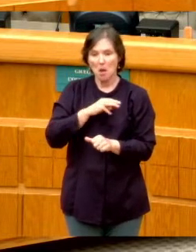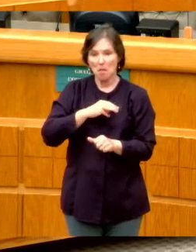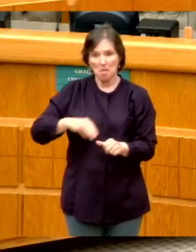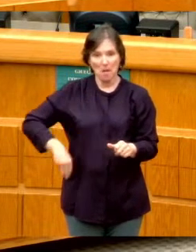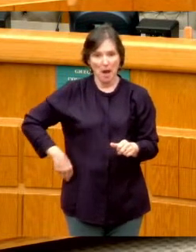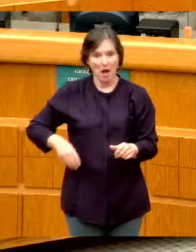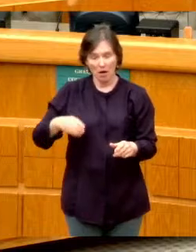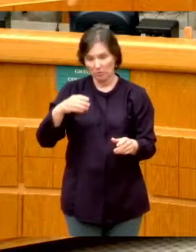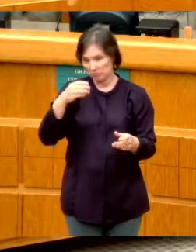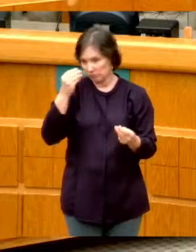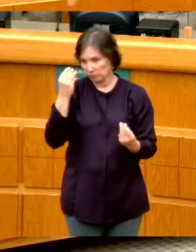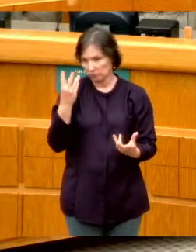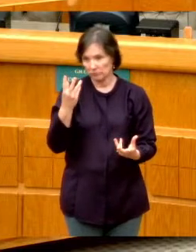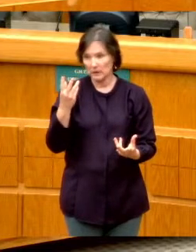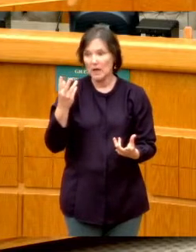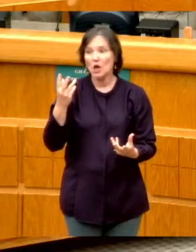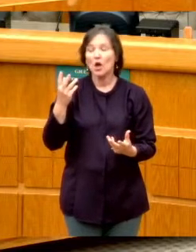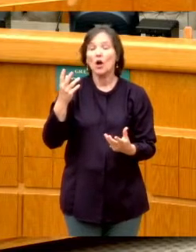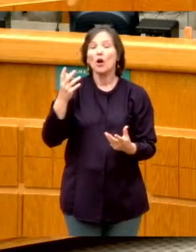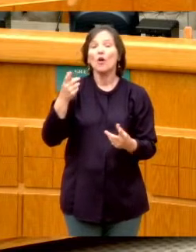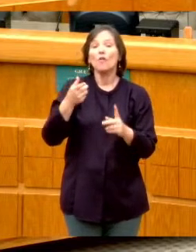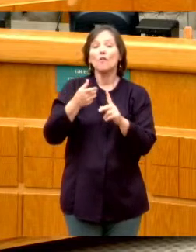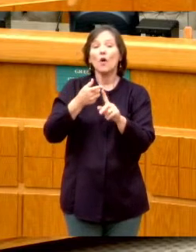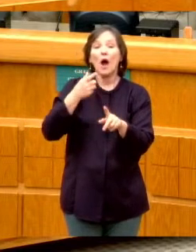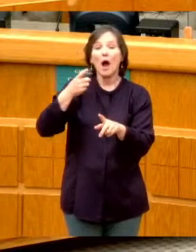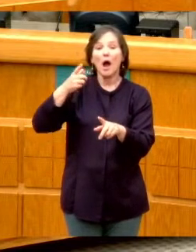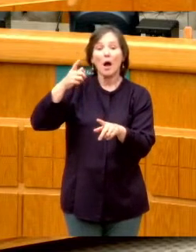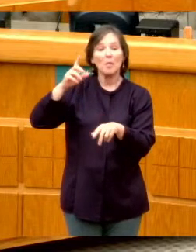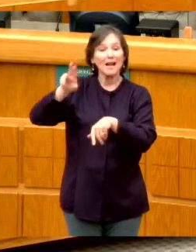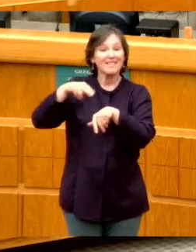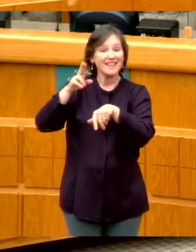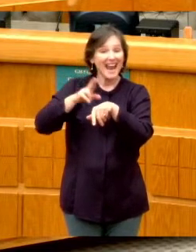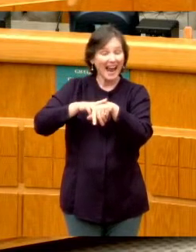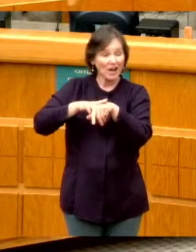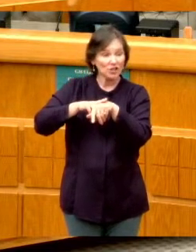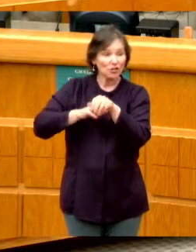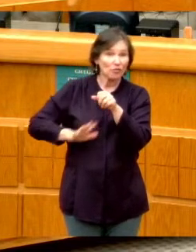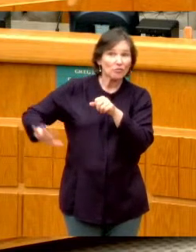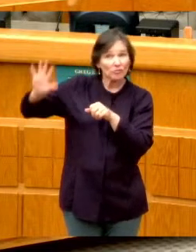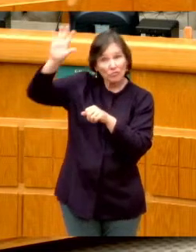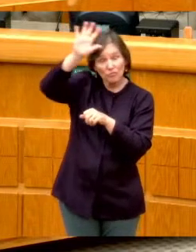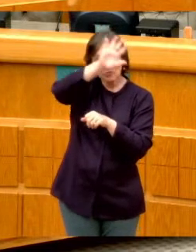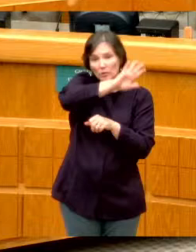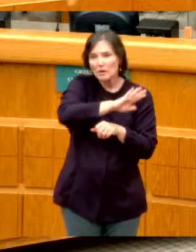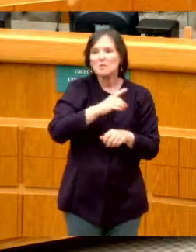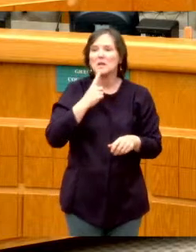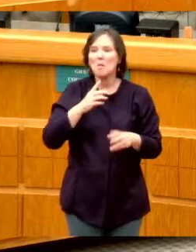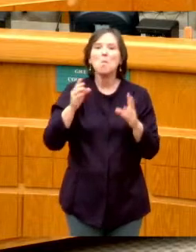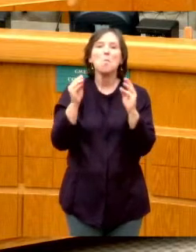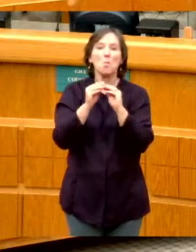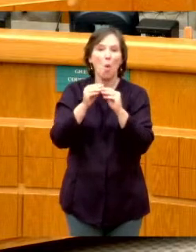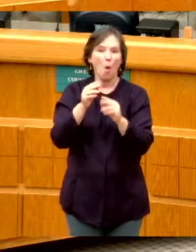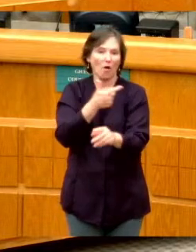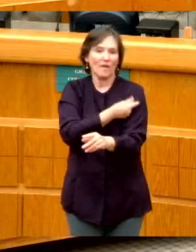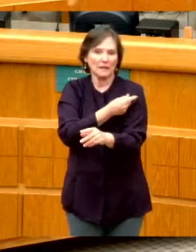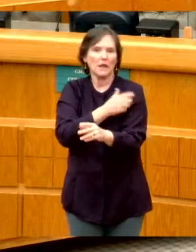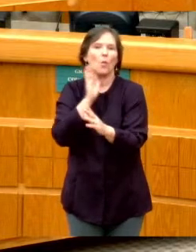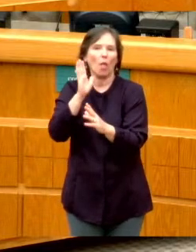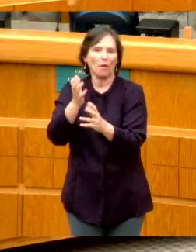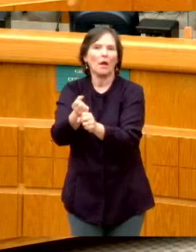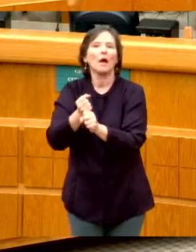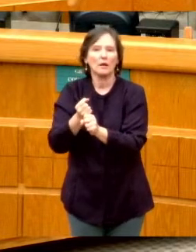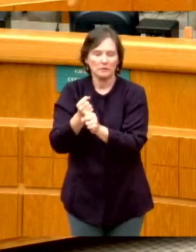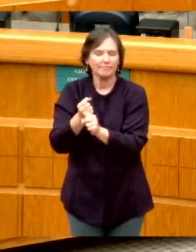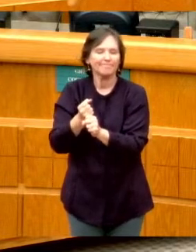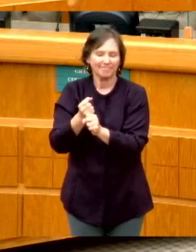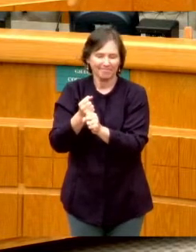news coming out of our national platforms is that more vaccine is headed our way. The great news is that,